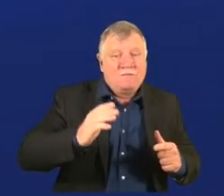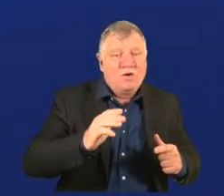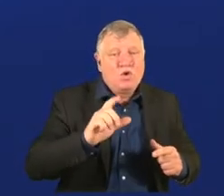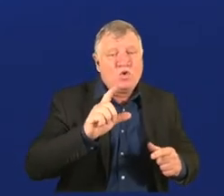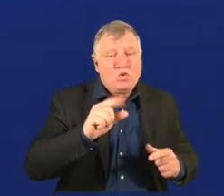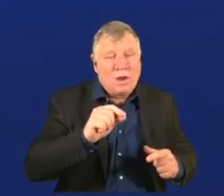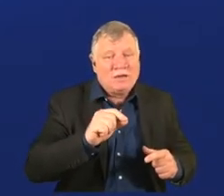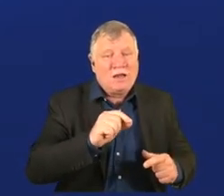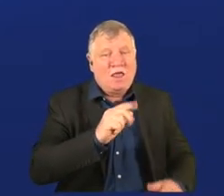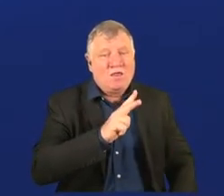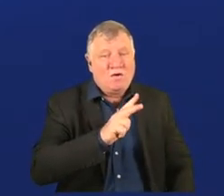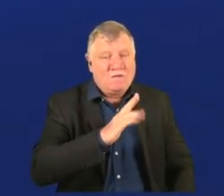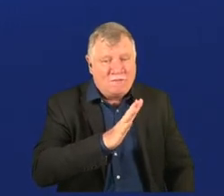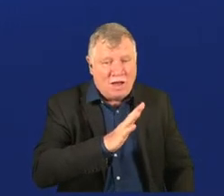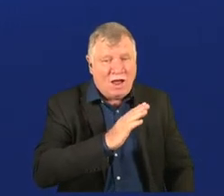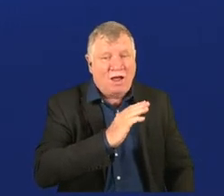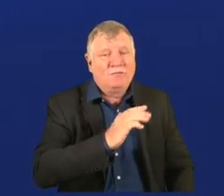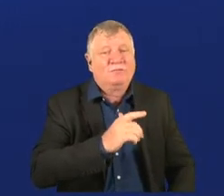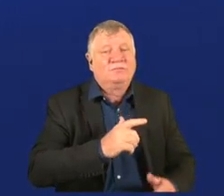2035 and in